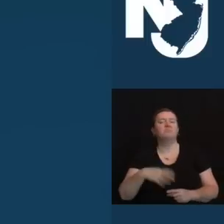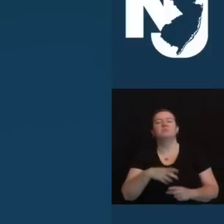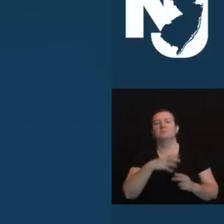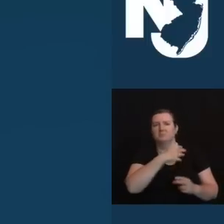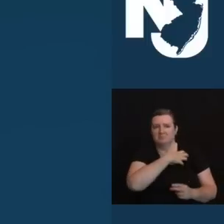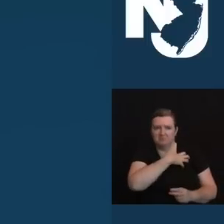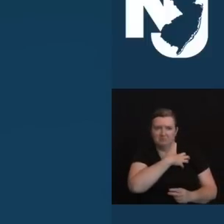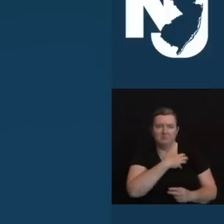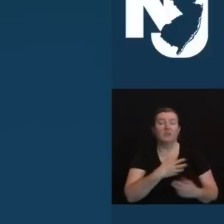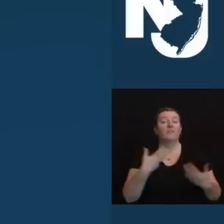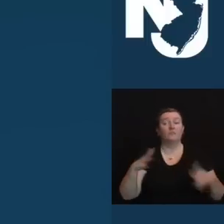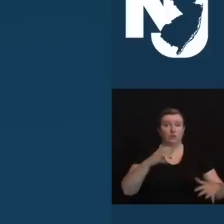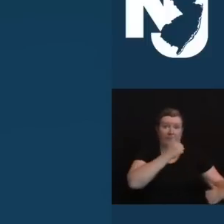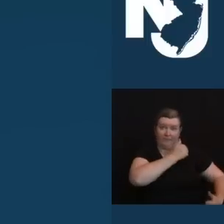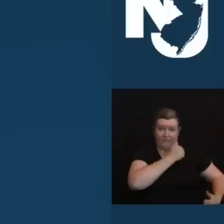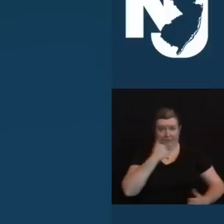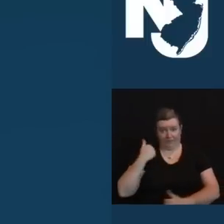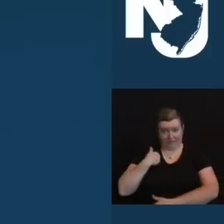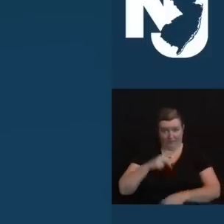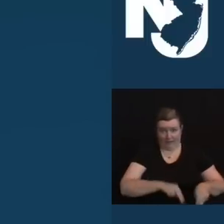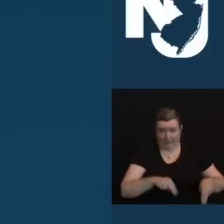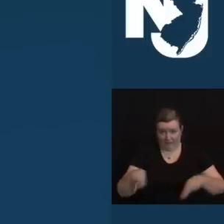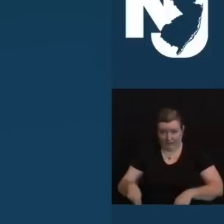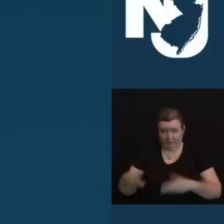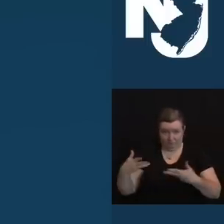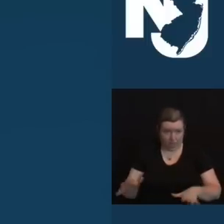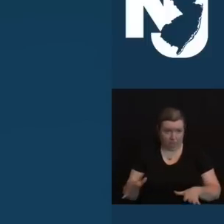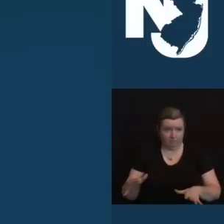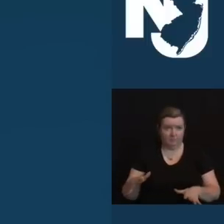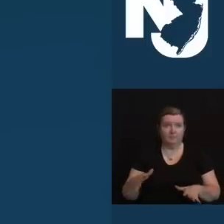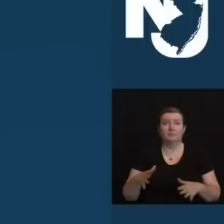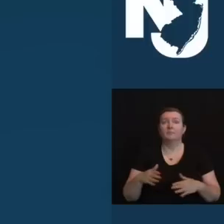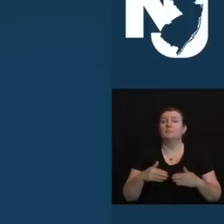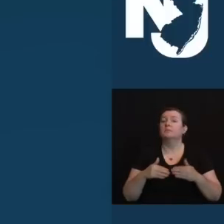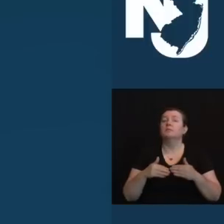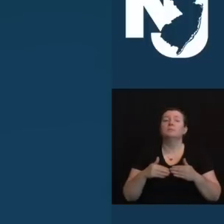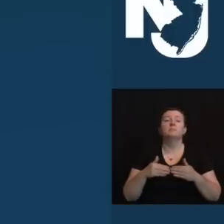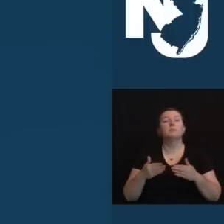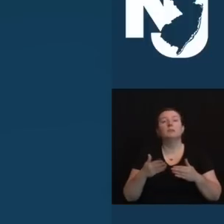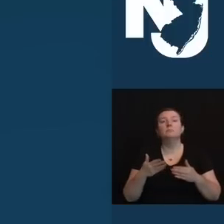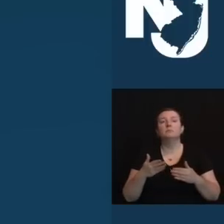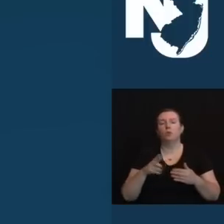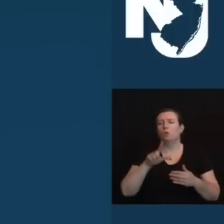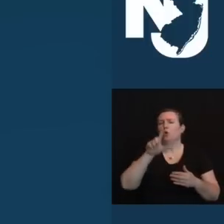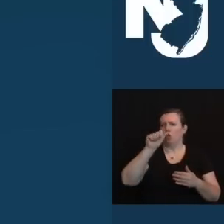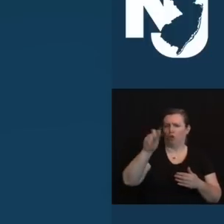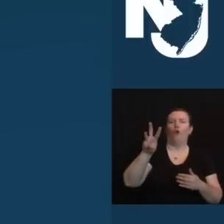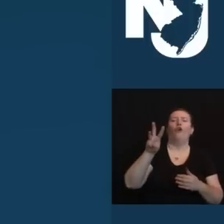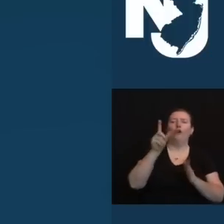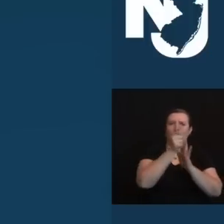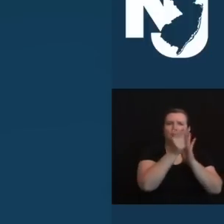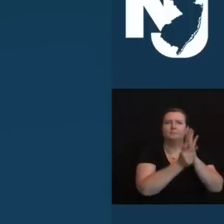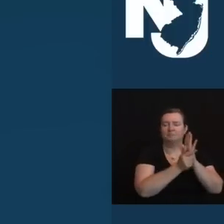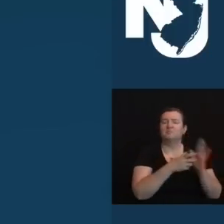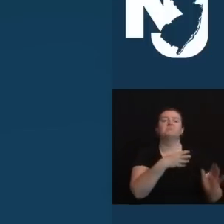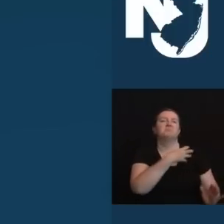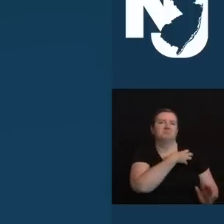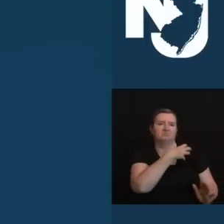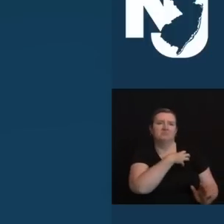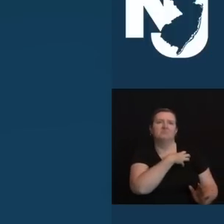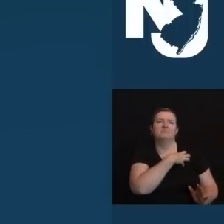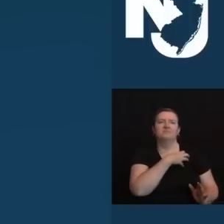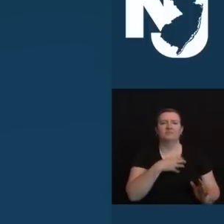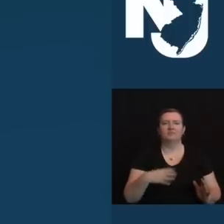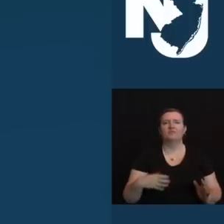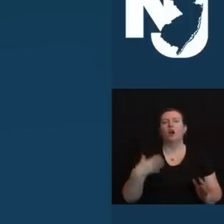his military service concluded, Gaspar found his next calling in law, starting as a patrol officer, eventually being promoted